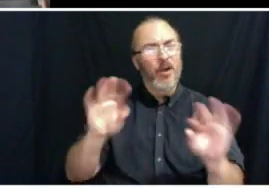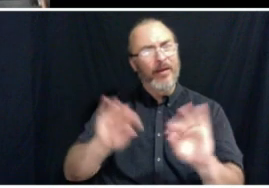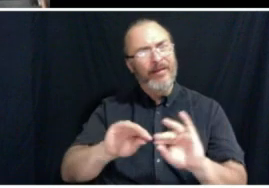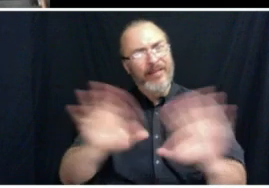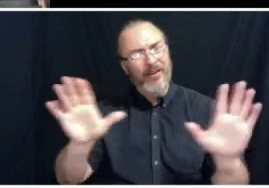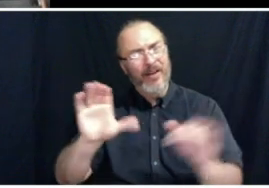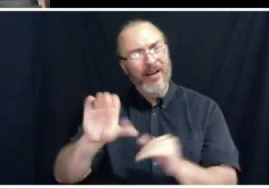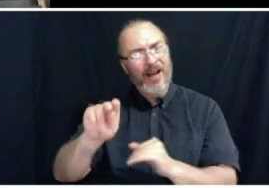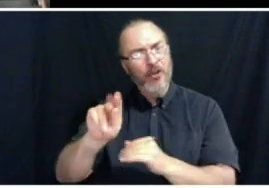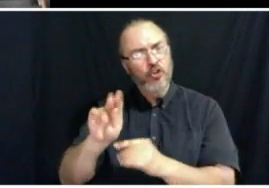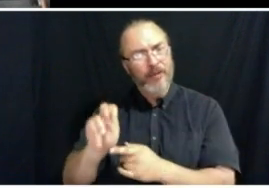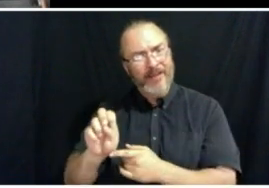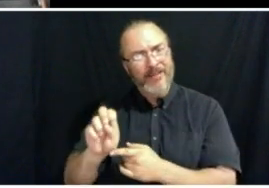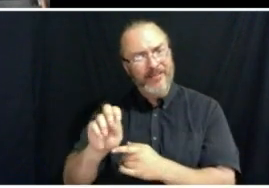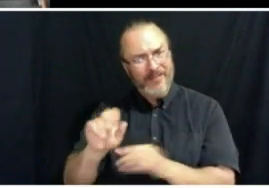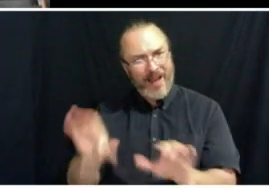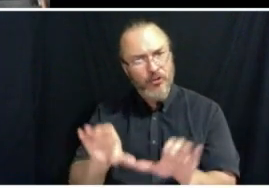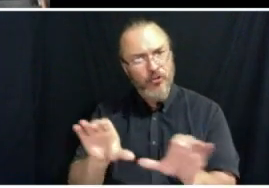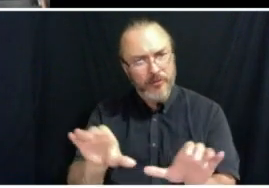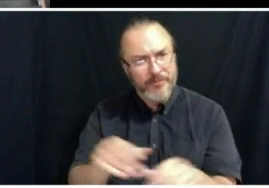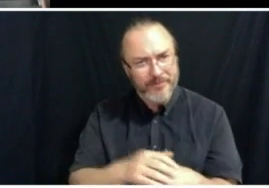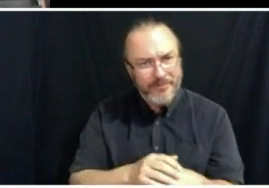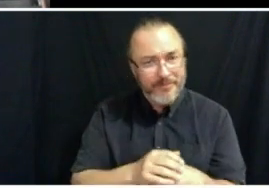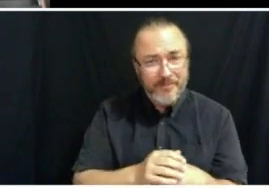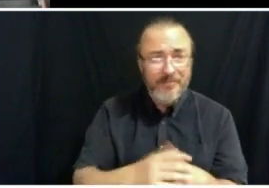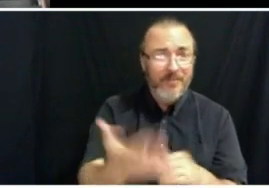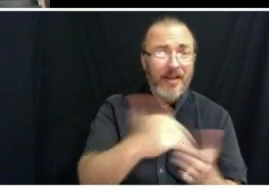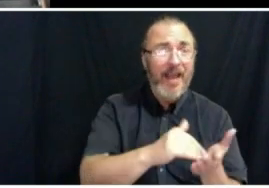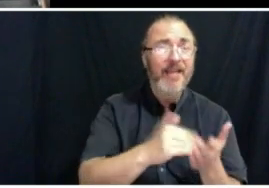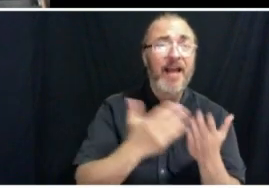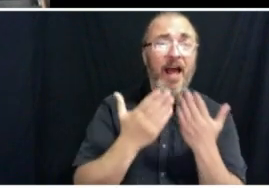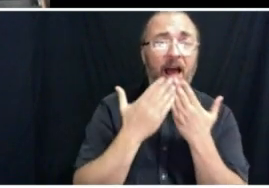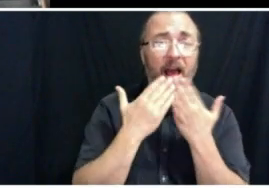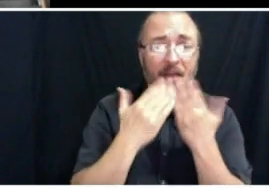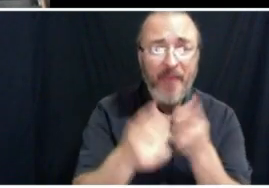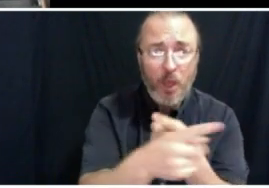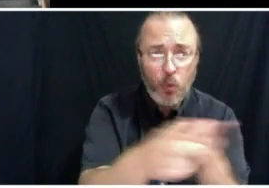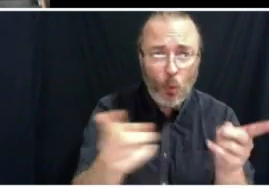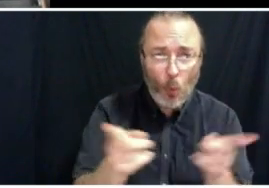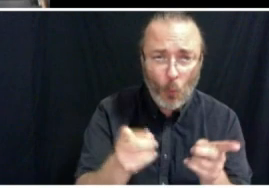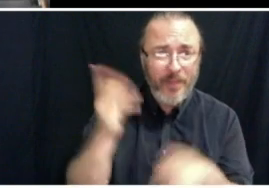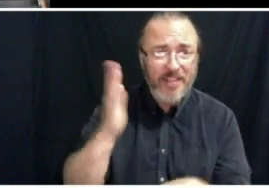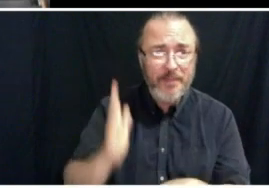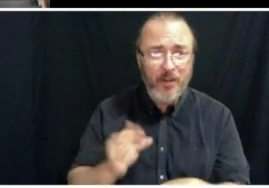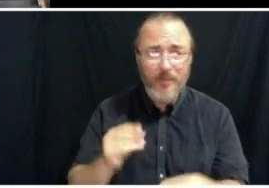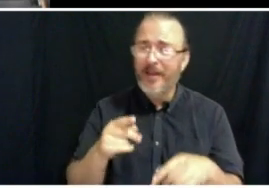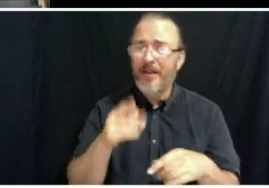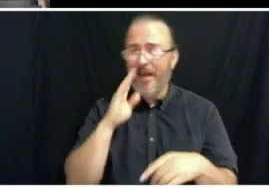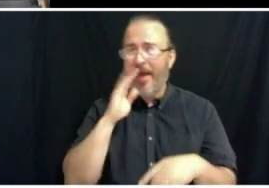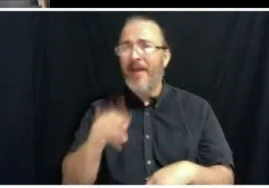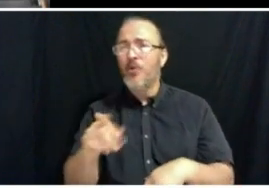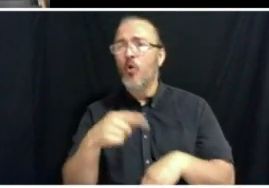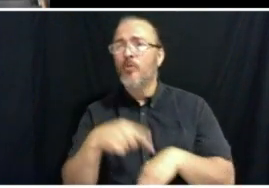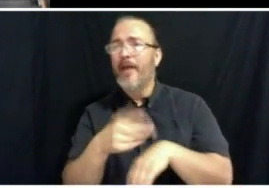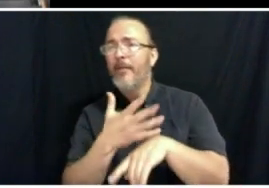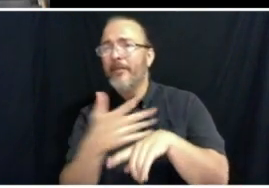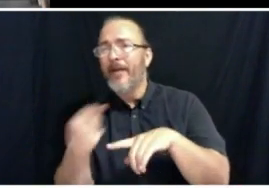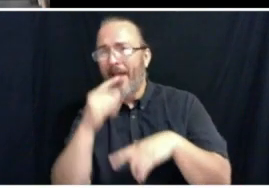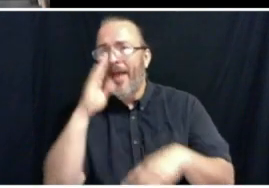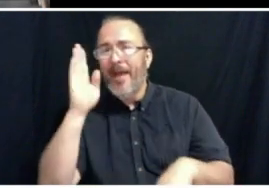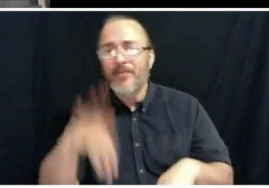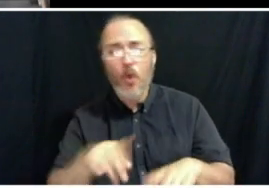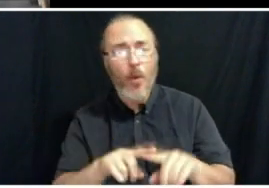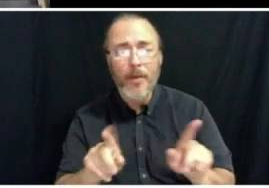putting things in place. Again, I want to thank all of our speakers. And just to close, I know we're out of time. At this point, we